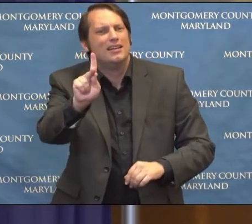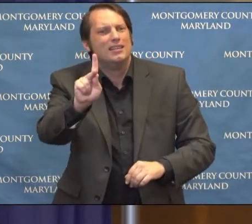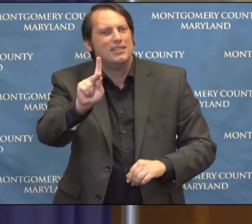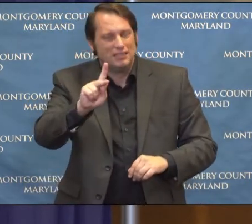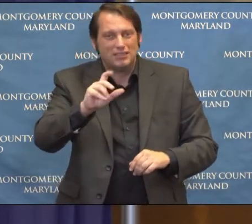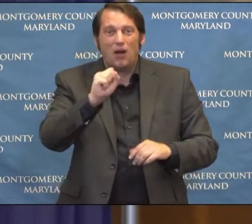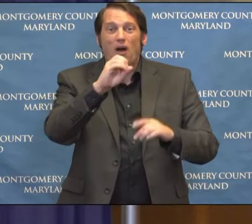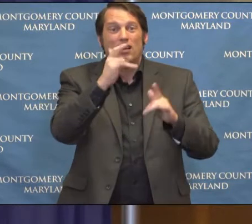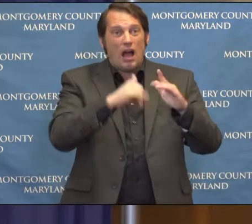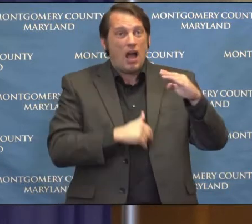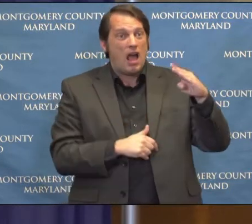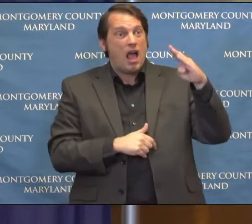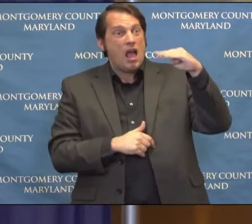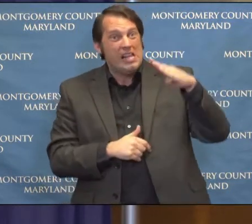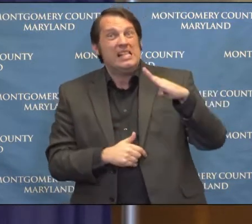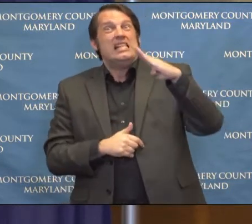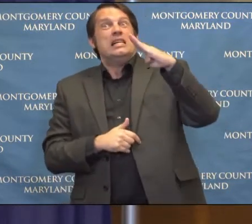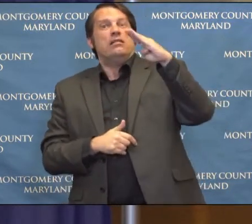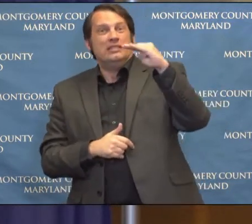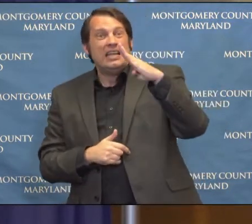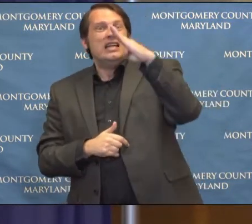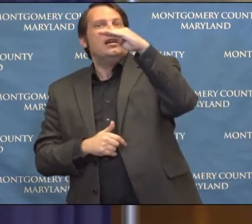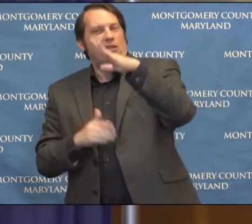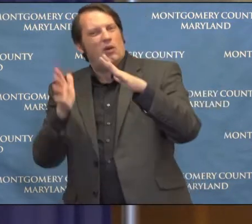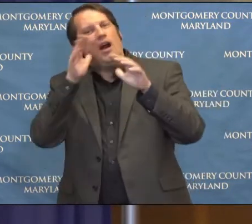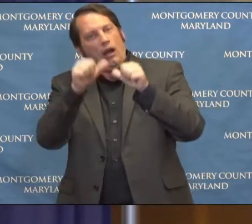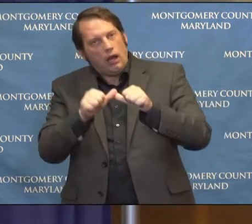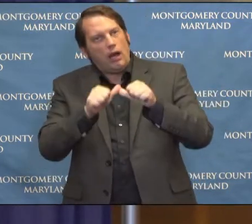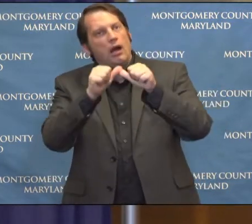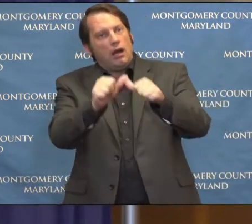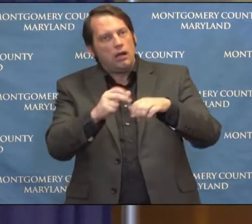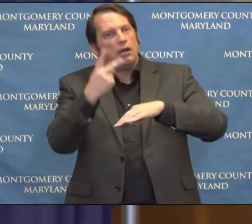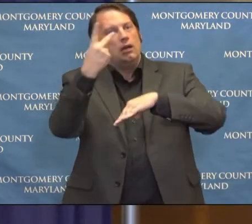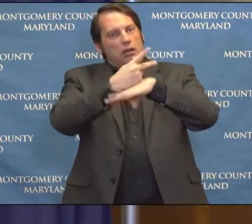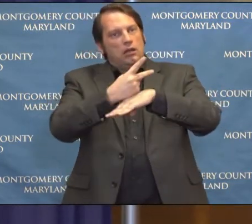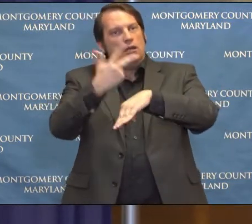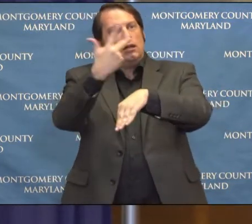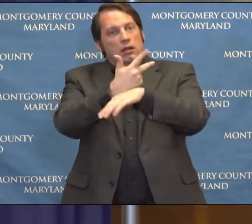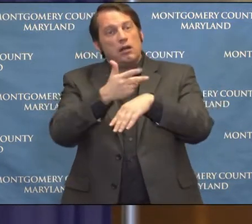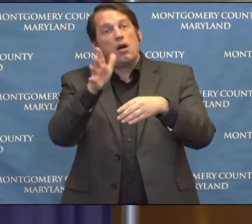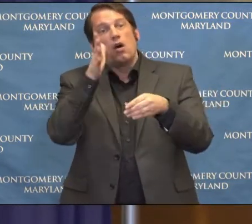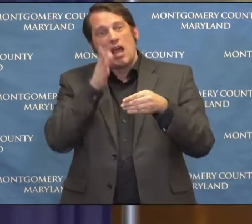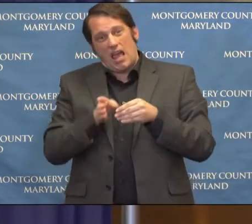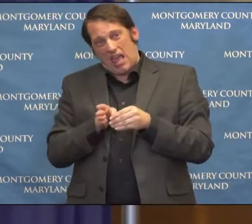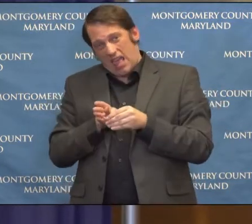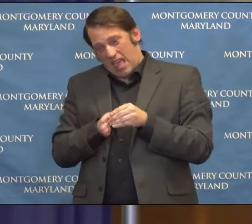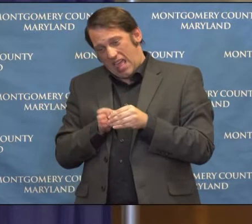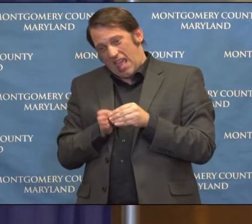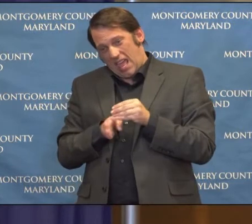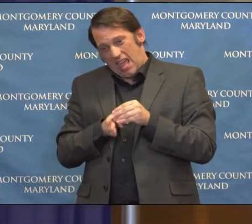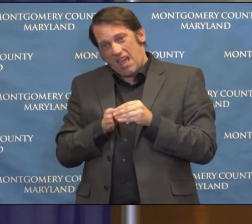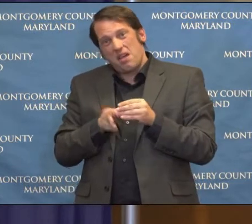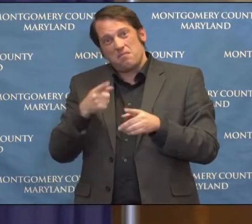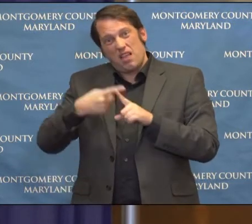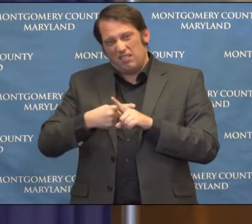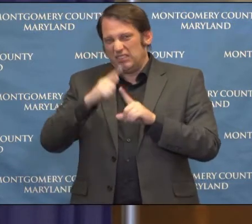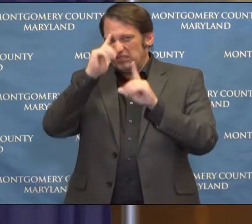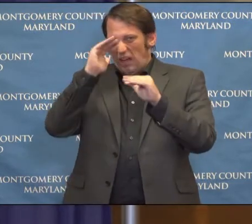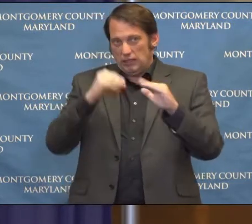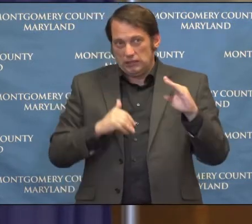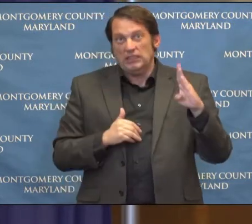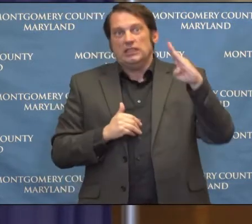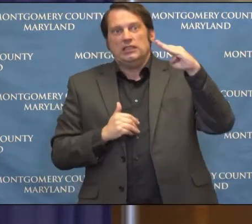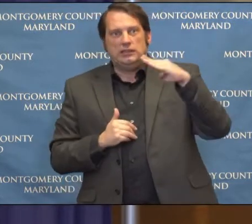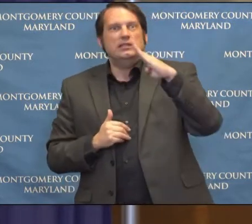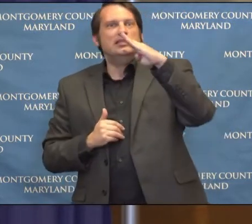to happen right now through the end of the month. There are different models that predict our peak could happen as early as this weekend to